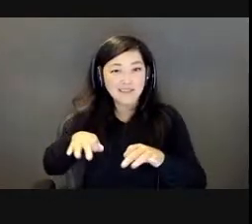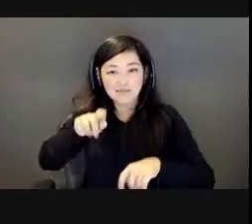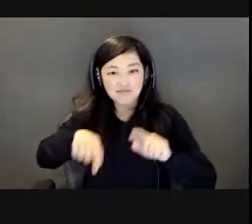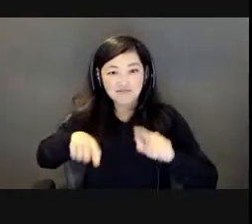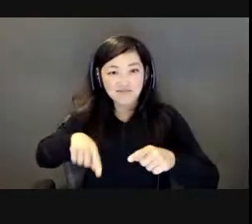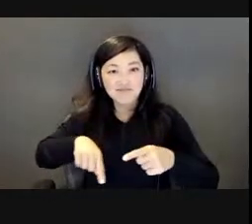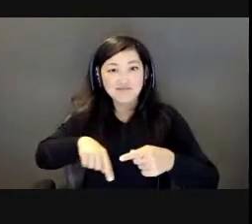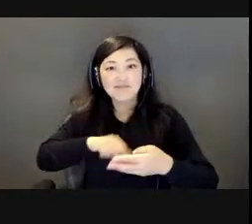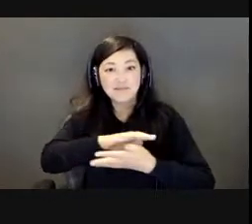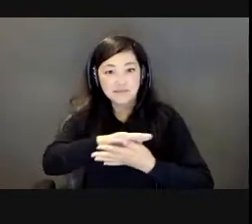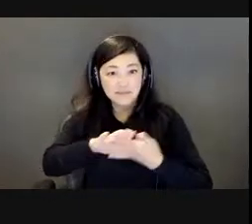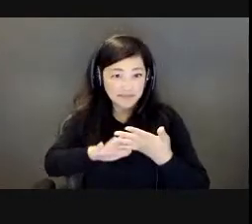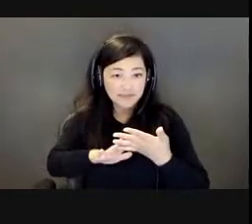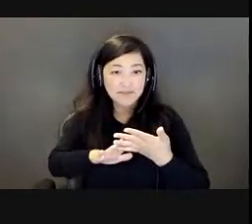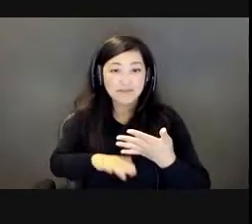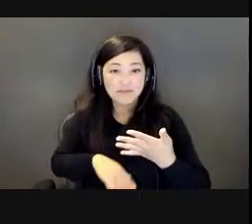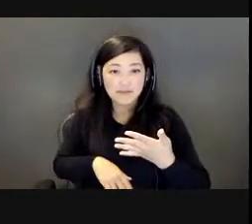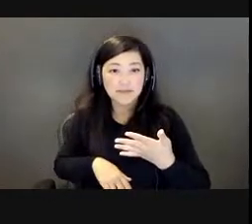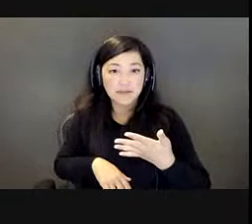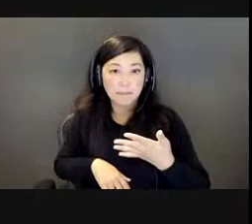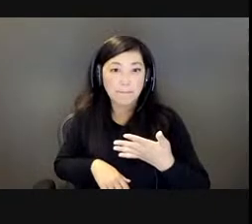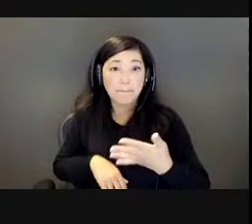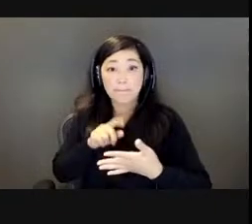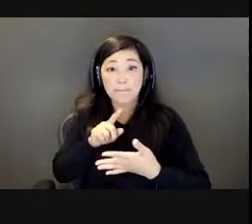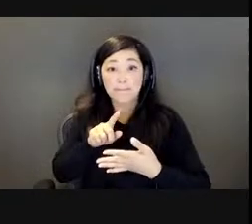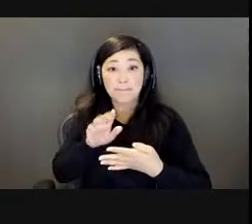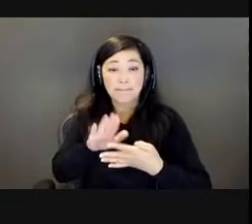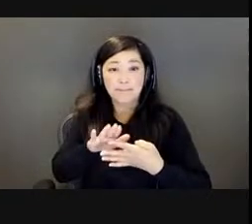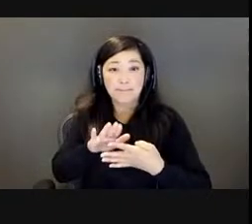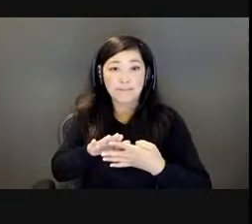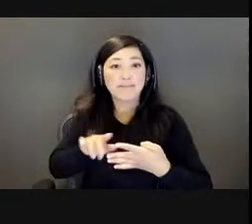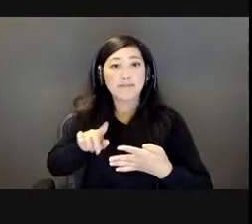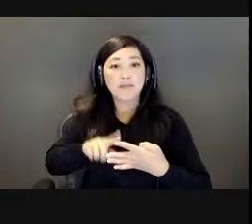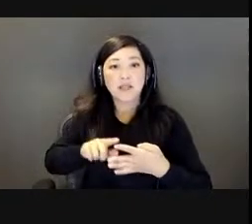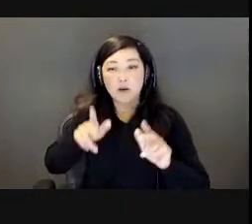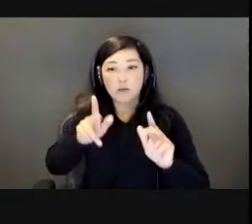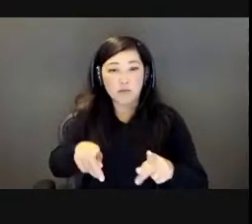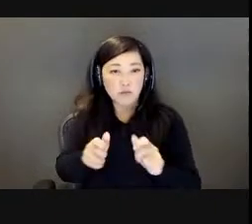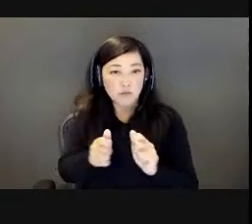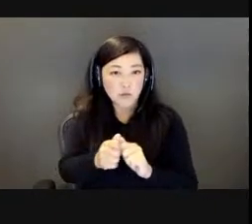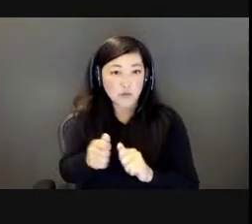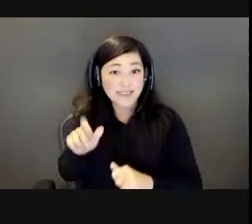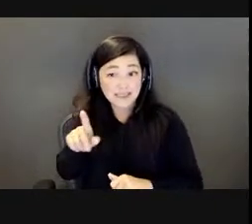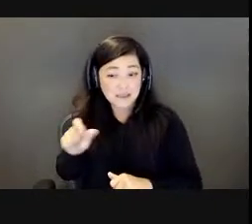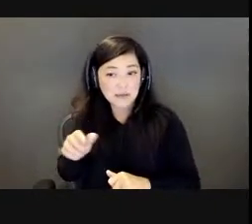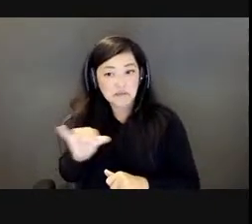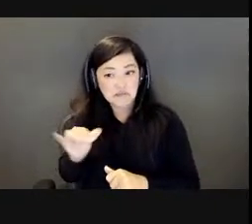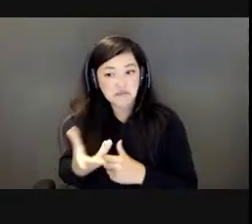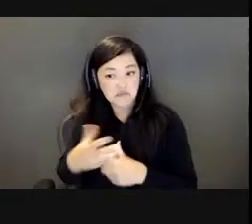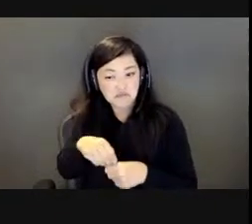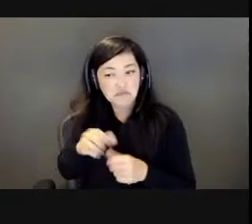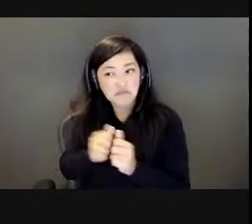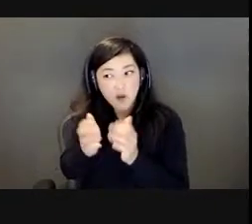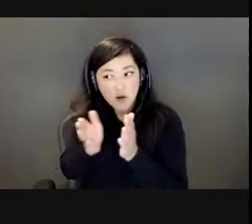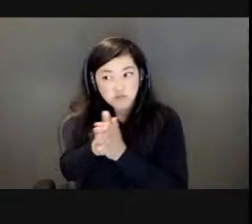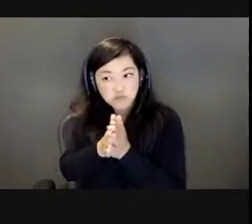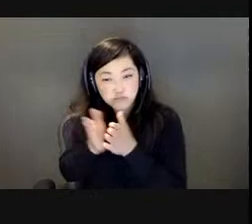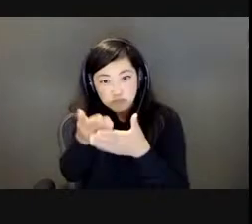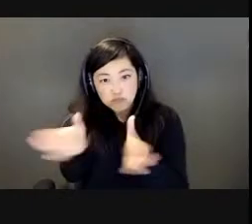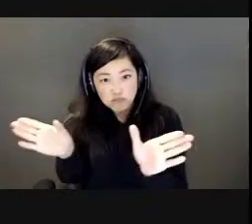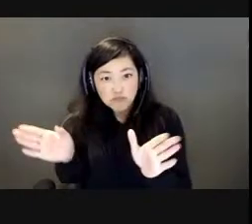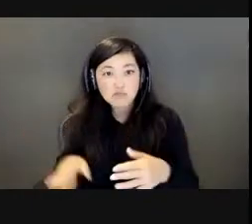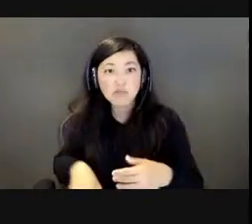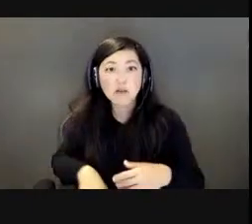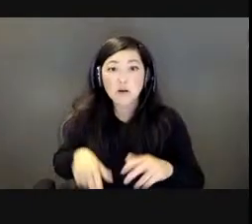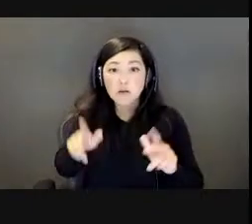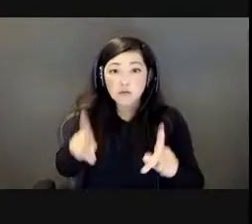the technical committees generally have persons with a disability and public interest, which include persons with a disability, groups,